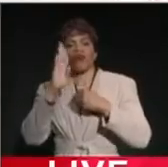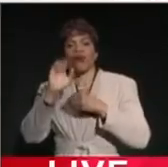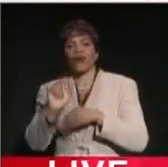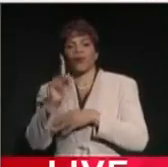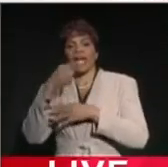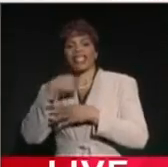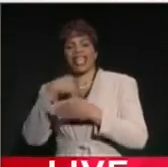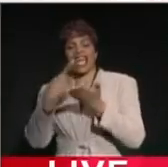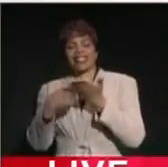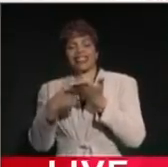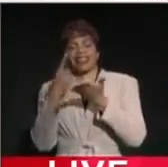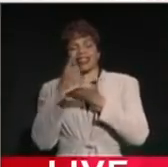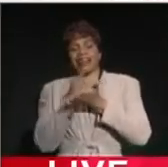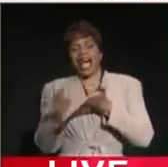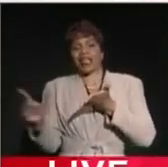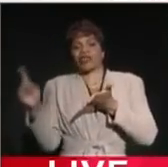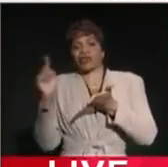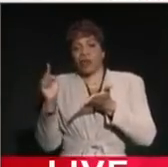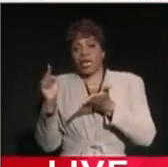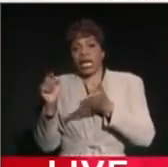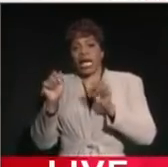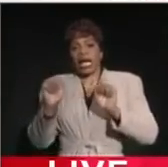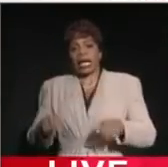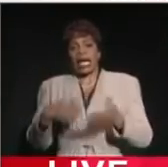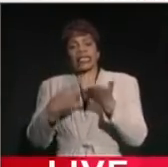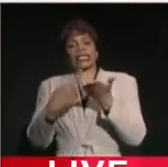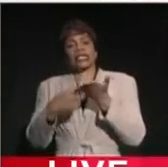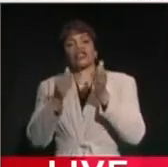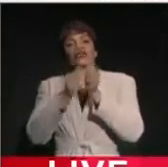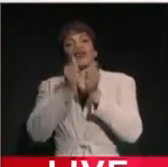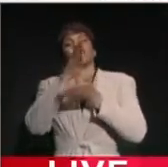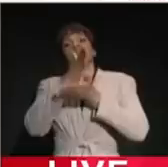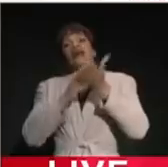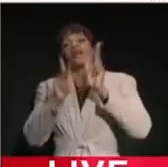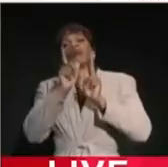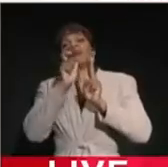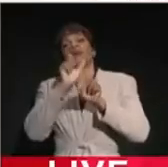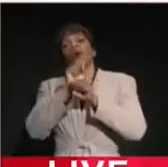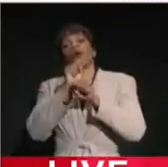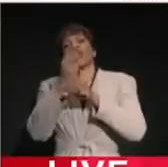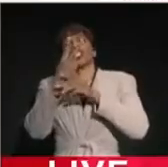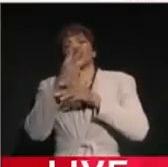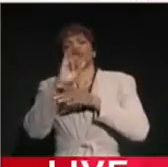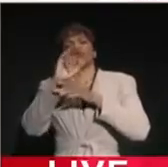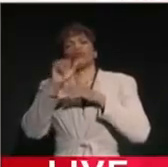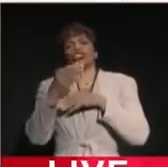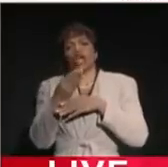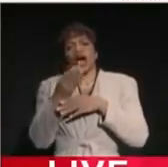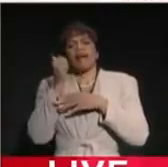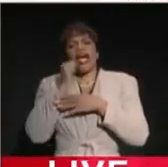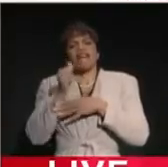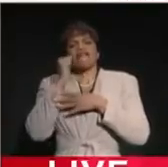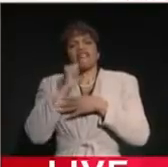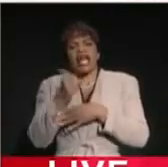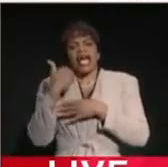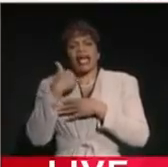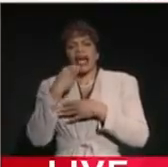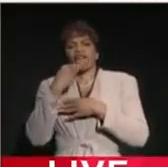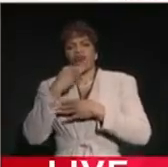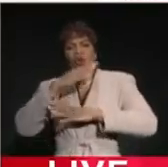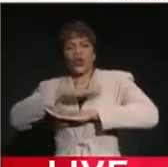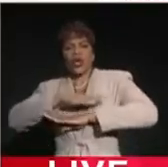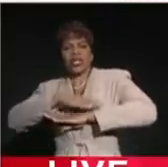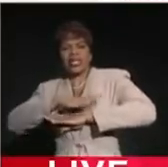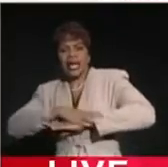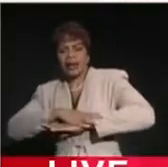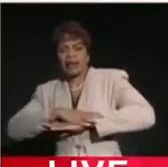week so you could talk to some of the people who are working two jobs every day to put food on their table? Did you visit that food bank to talk